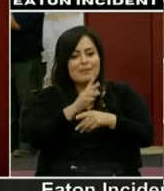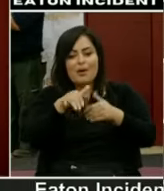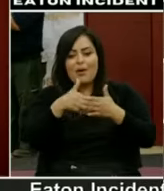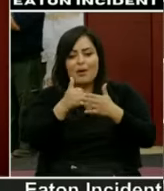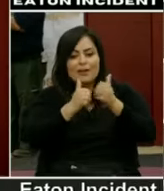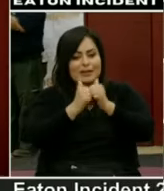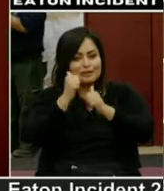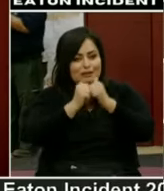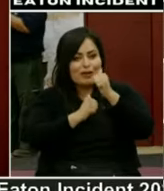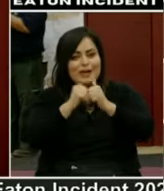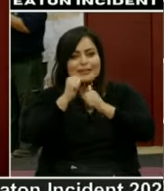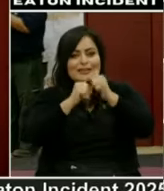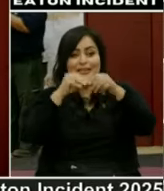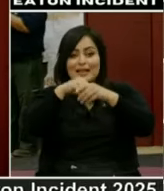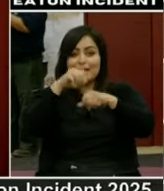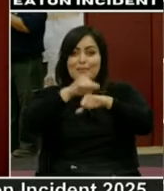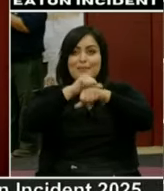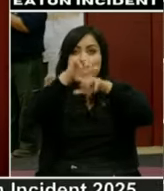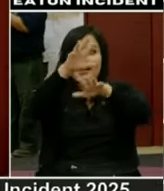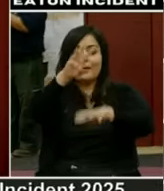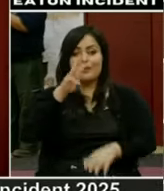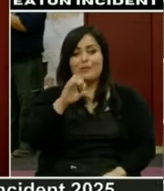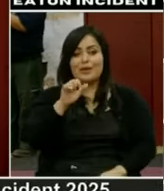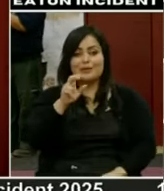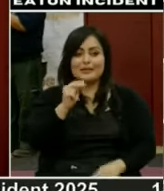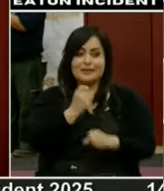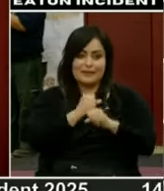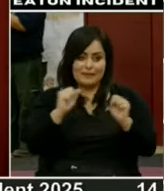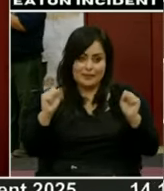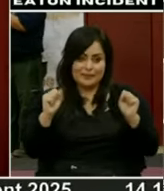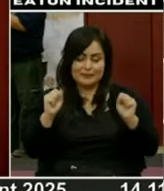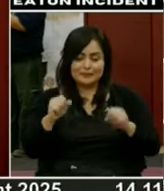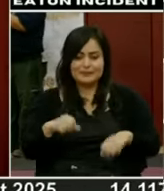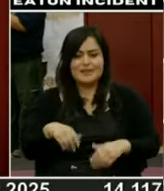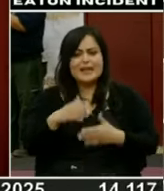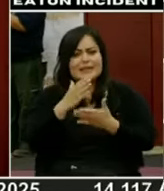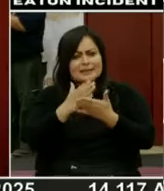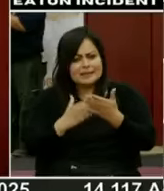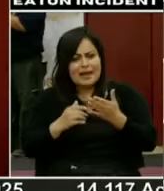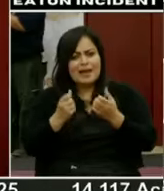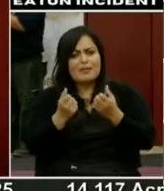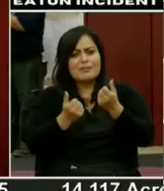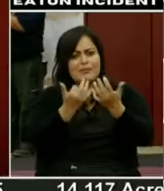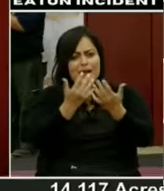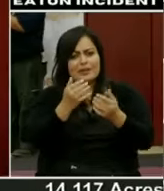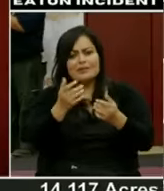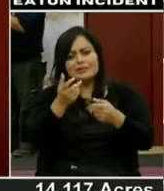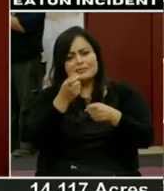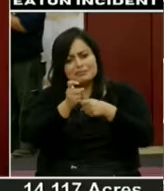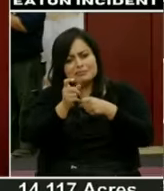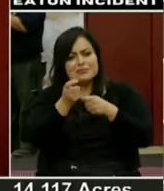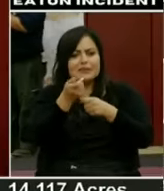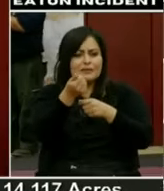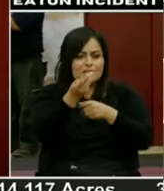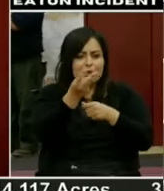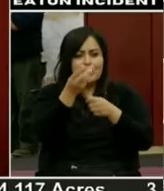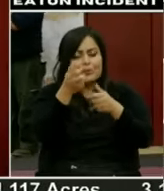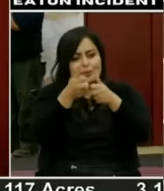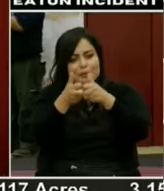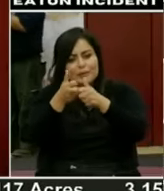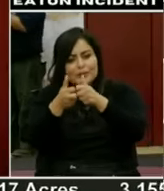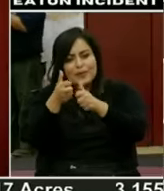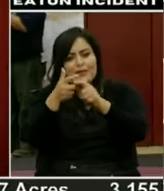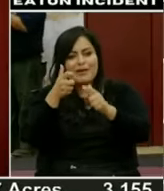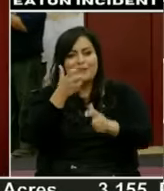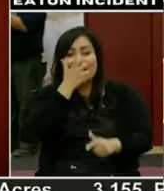structures up at Mount Wilson secured. There is some blistering and small minor things that had occurred from the radiant